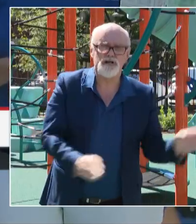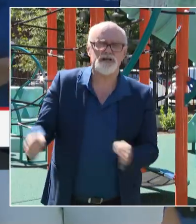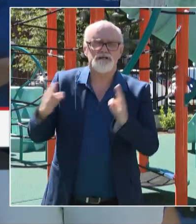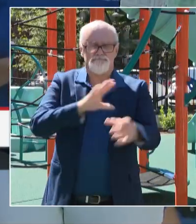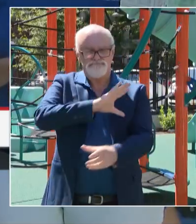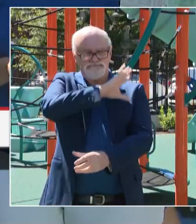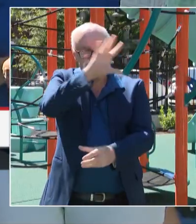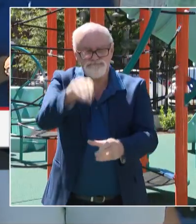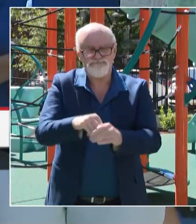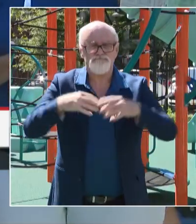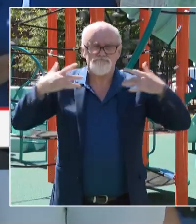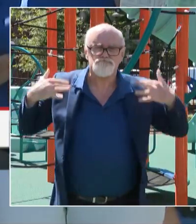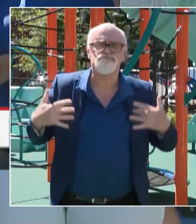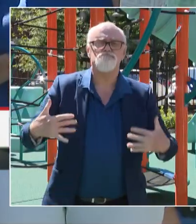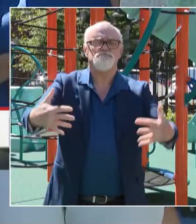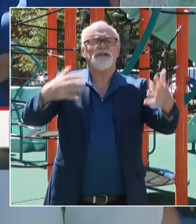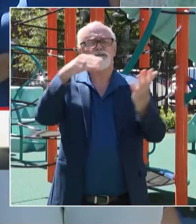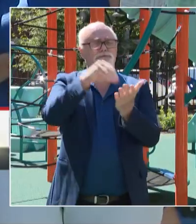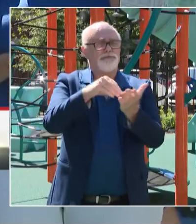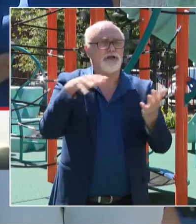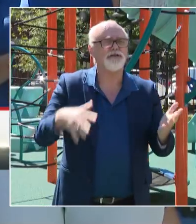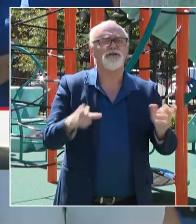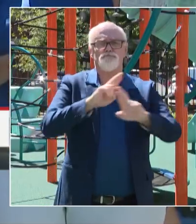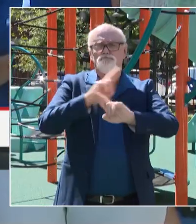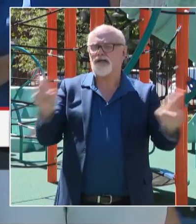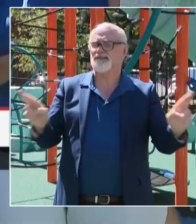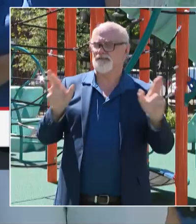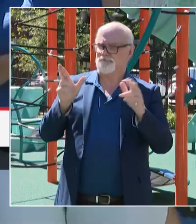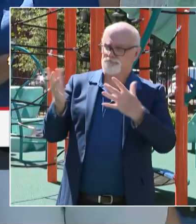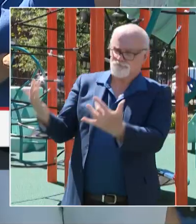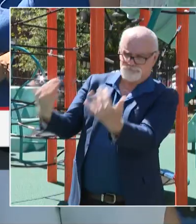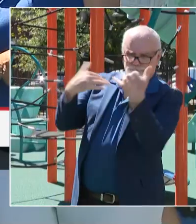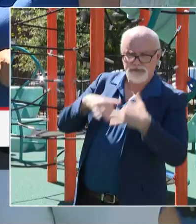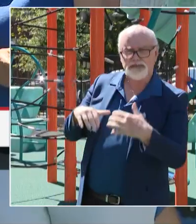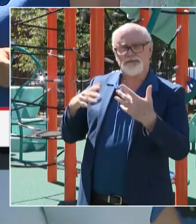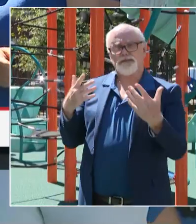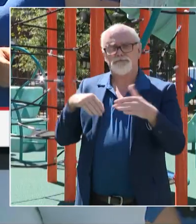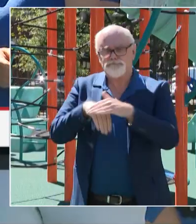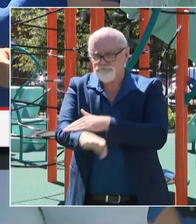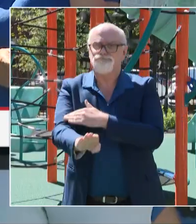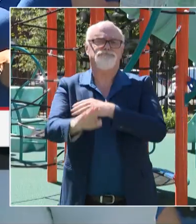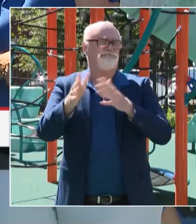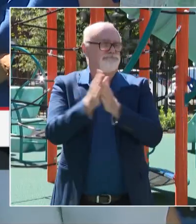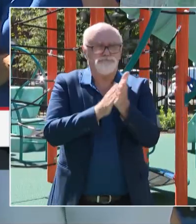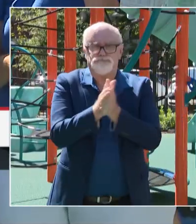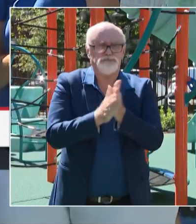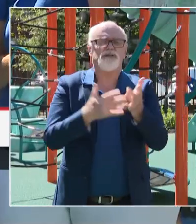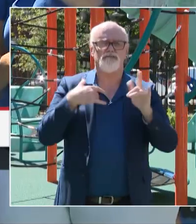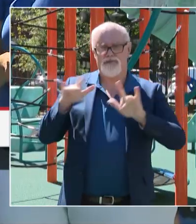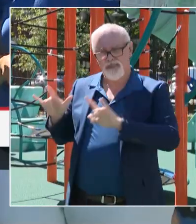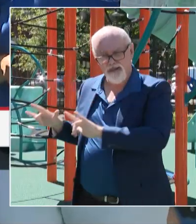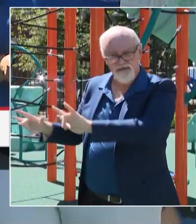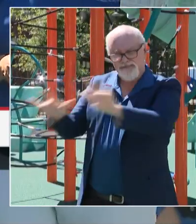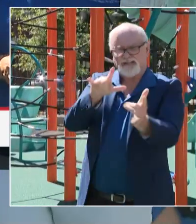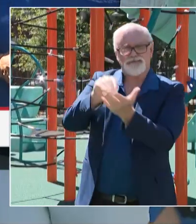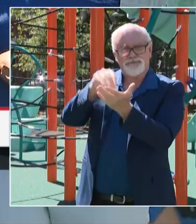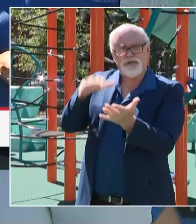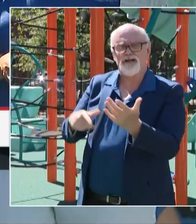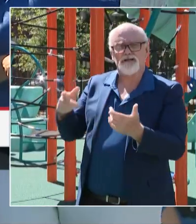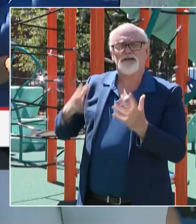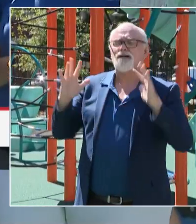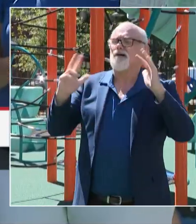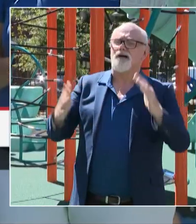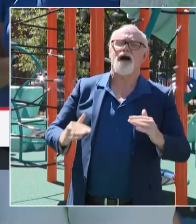our students with love, but also with high expectations. And it's paying off.